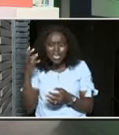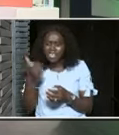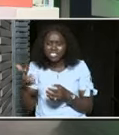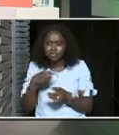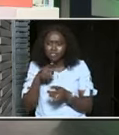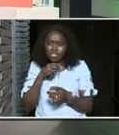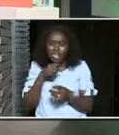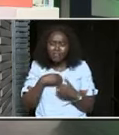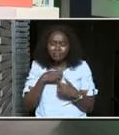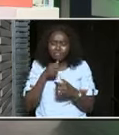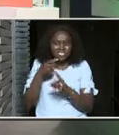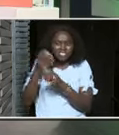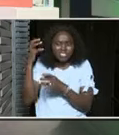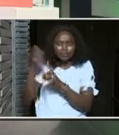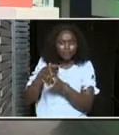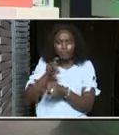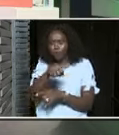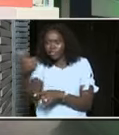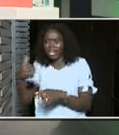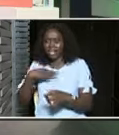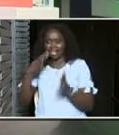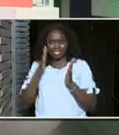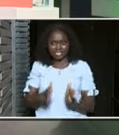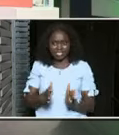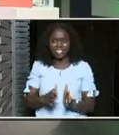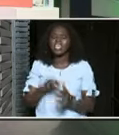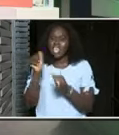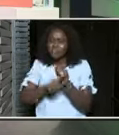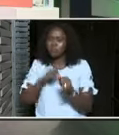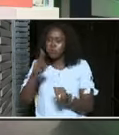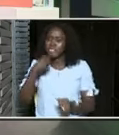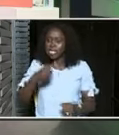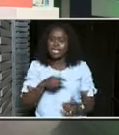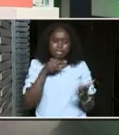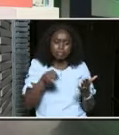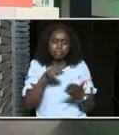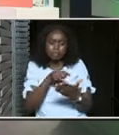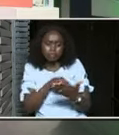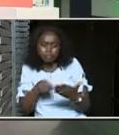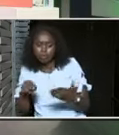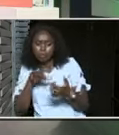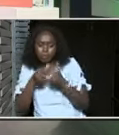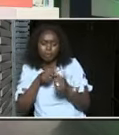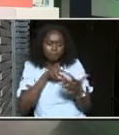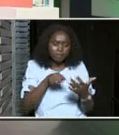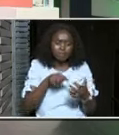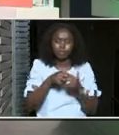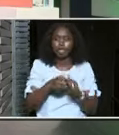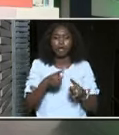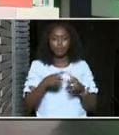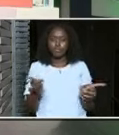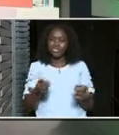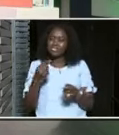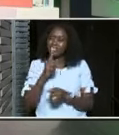hear from other candidates, saying that they are going to, everybody says these are the problems. And then the real problem